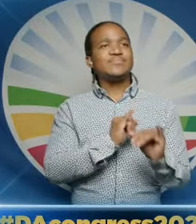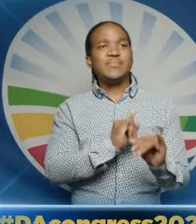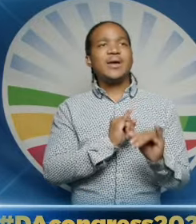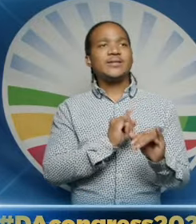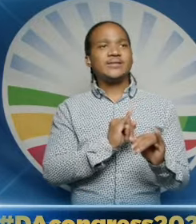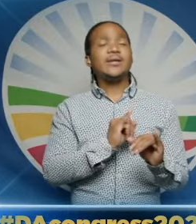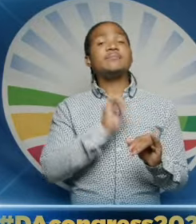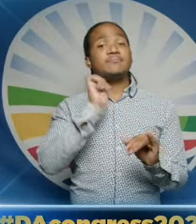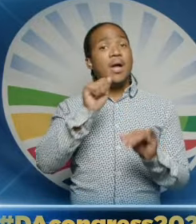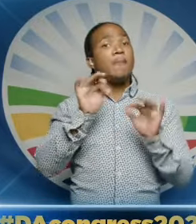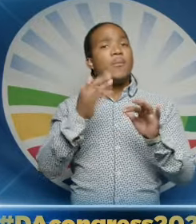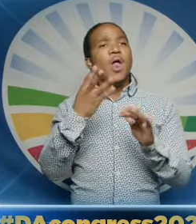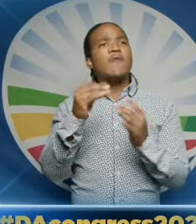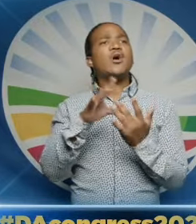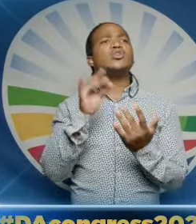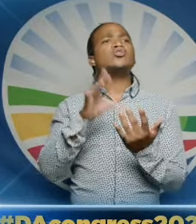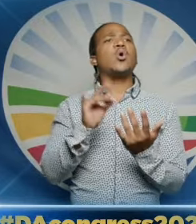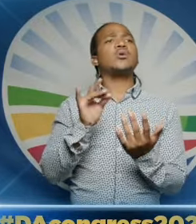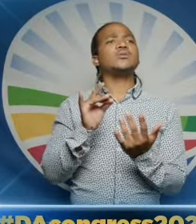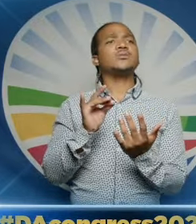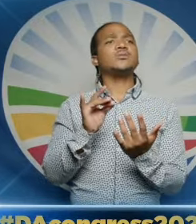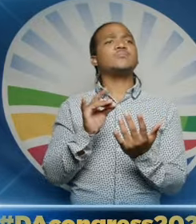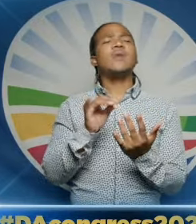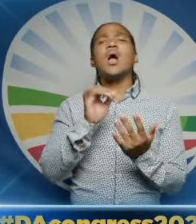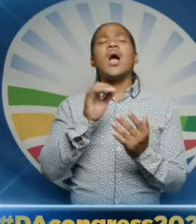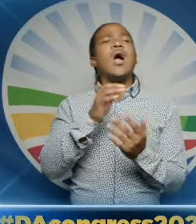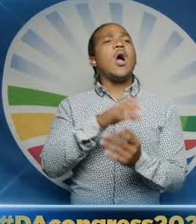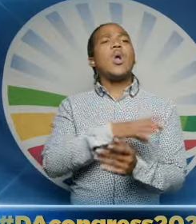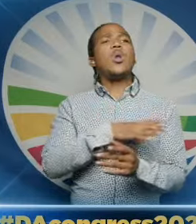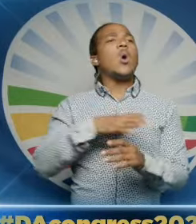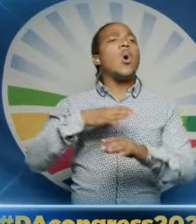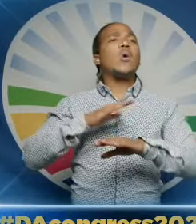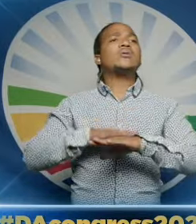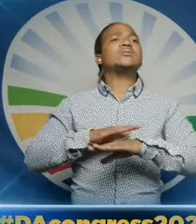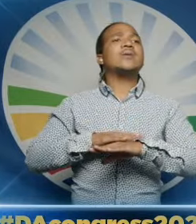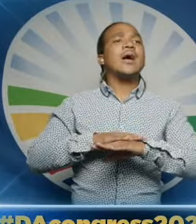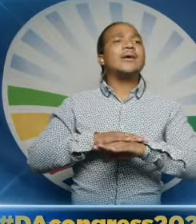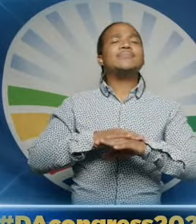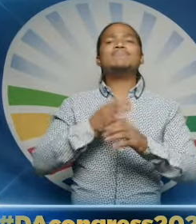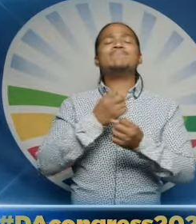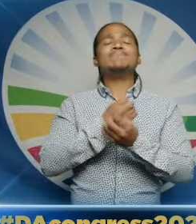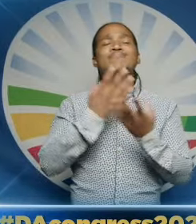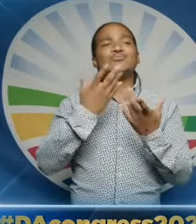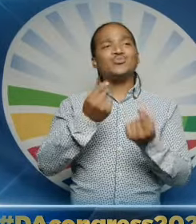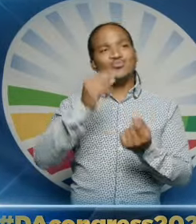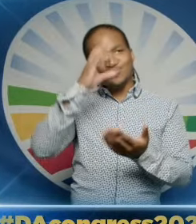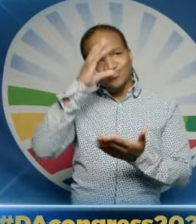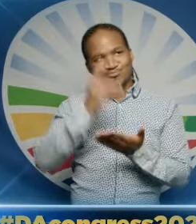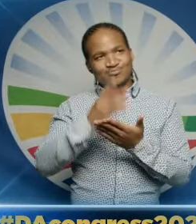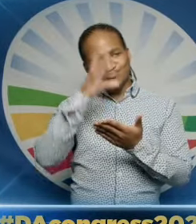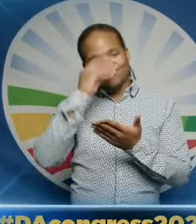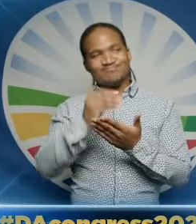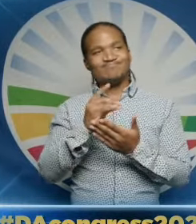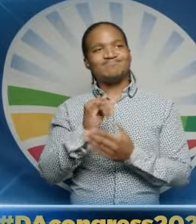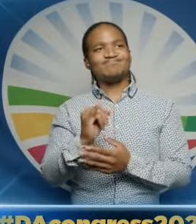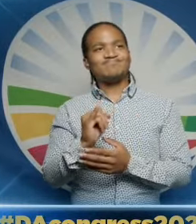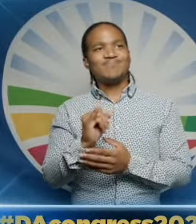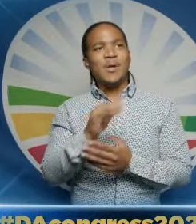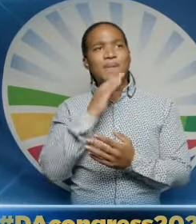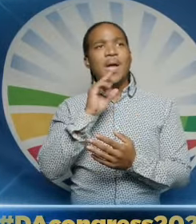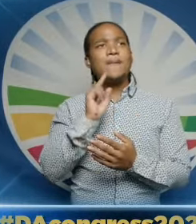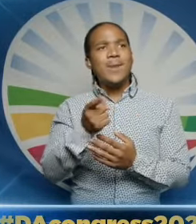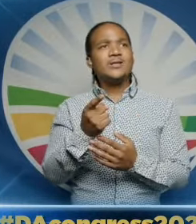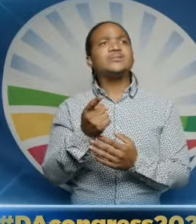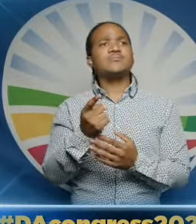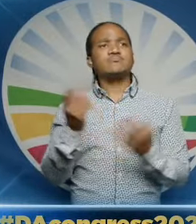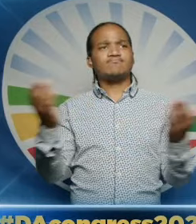have a choice. For 5 years is a long time to suffer bad decisions. So people need to put these things against each